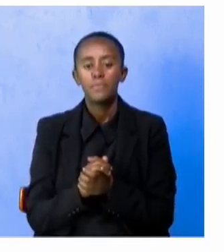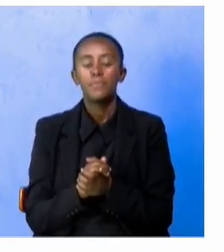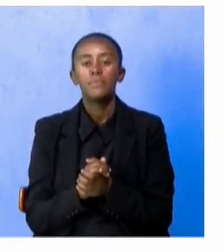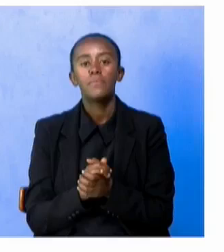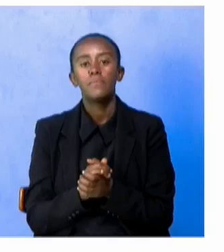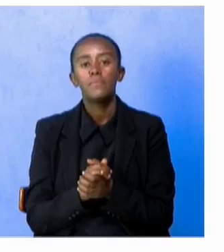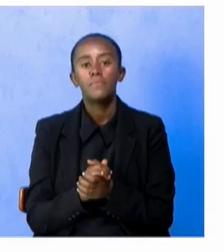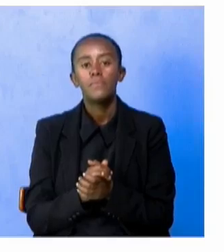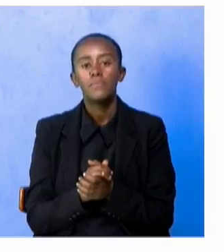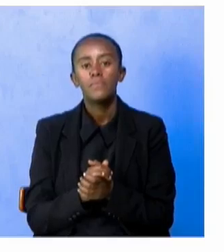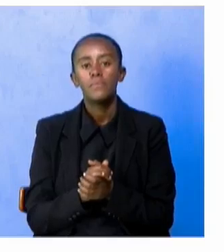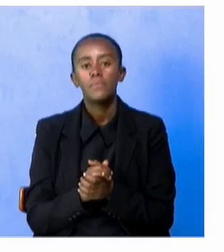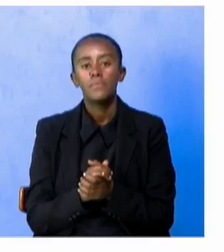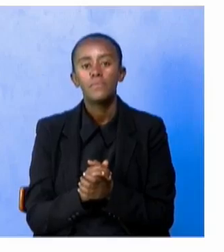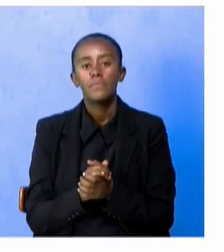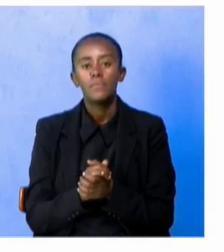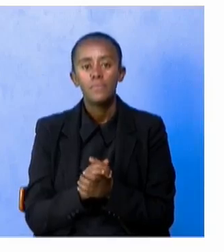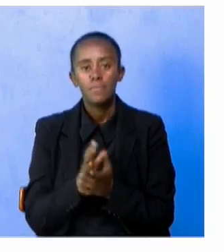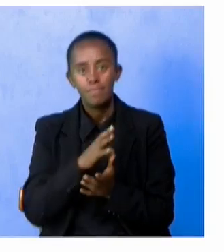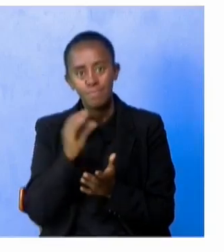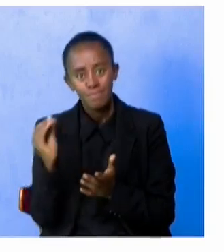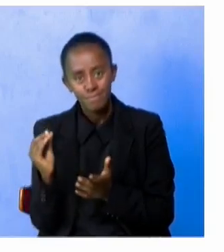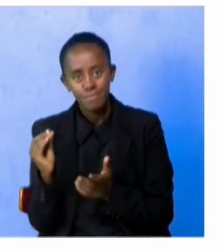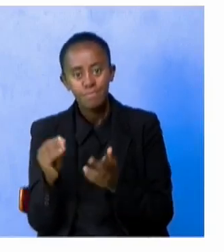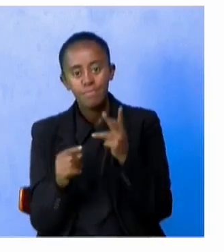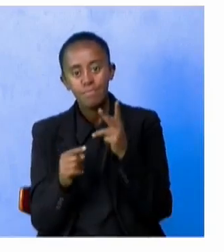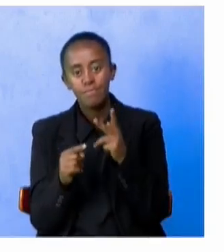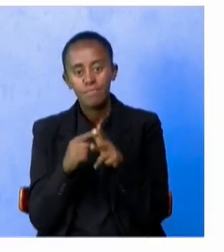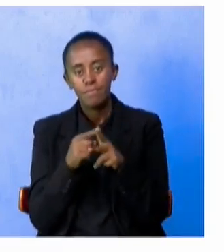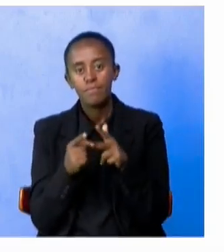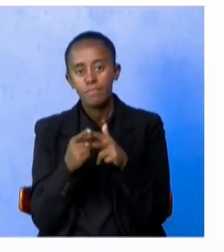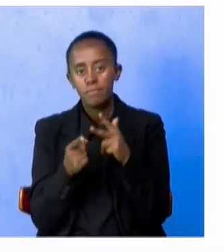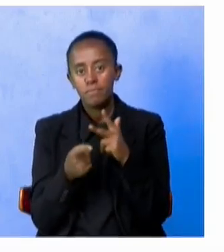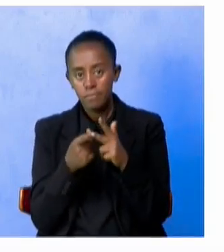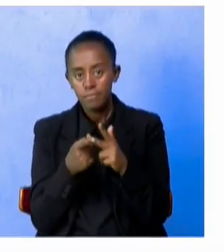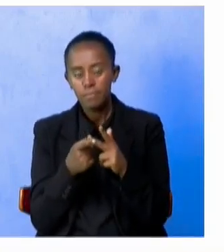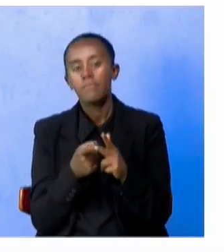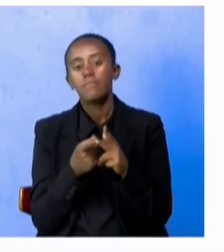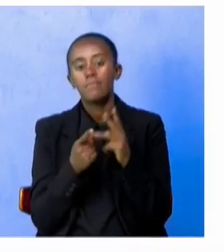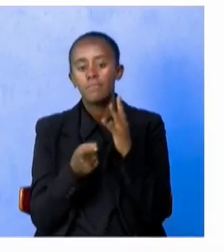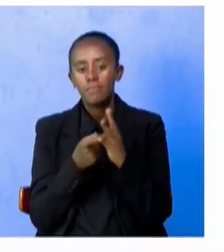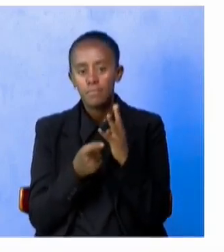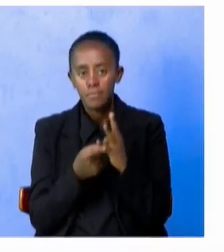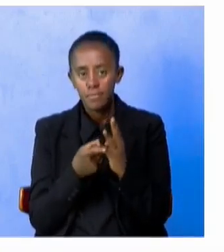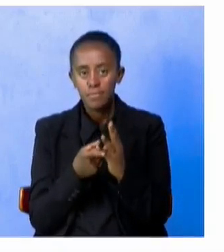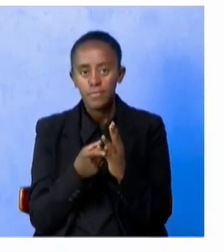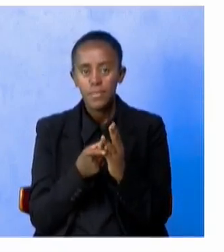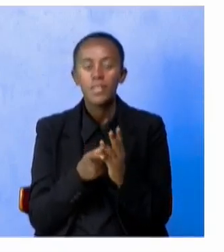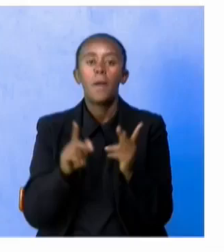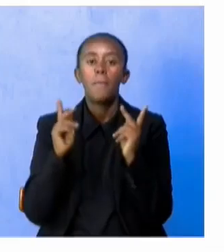And we have today's topic, which is the present perfect tense.